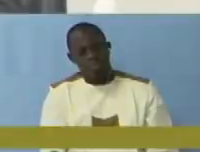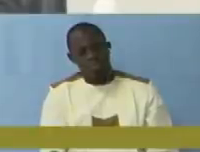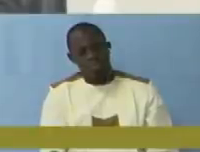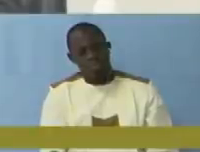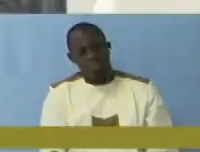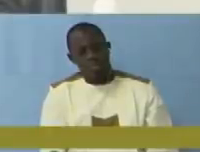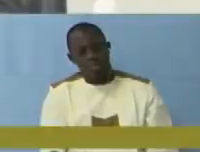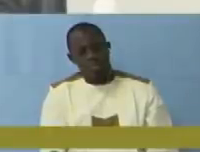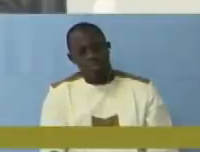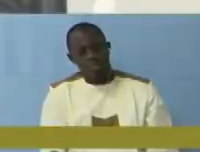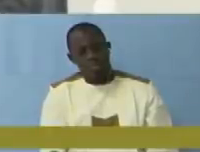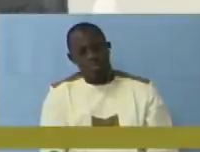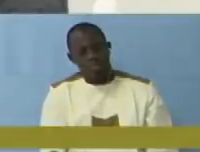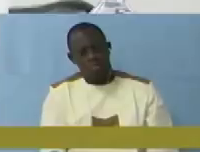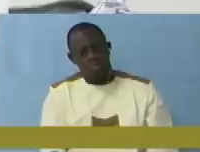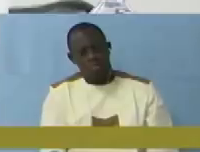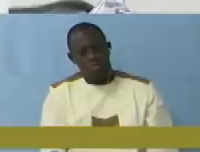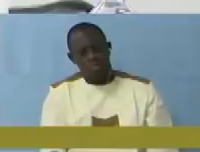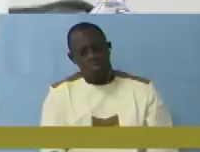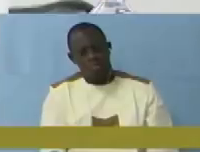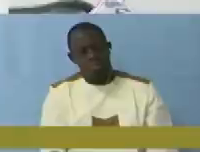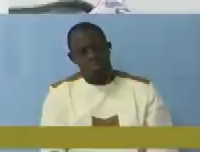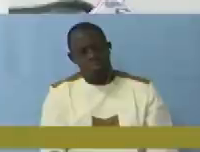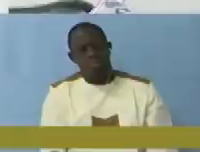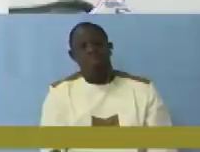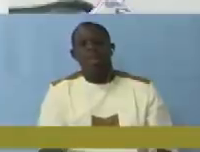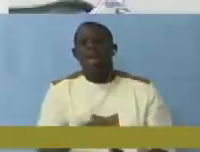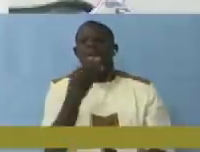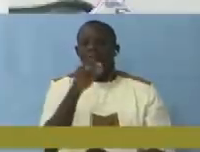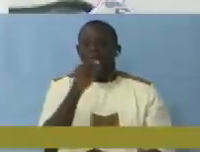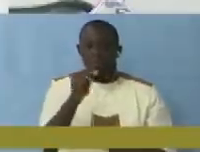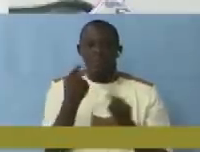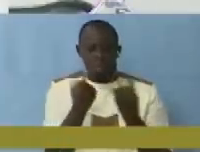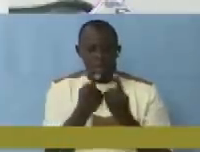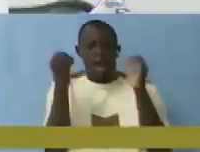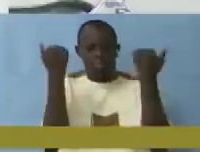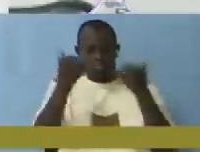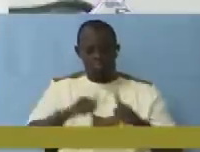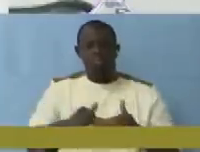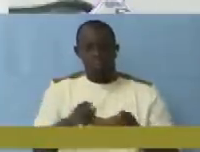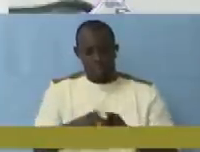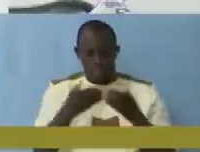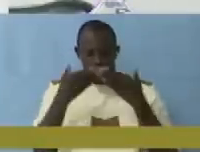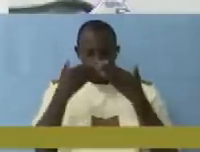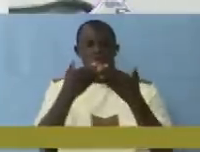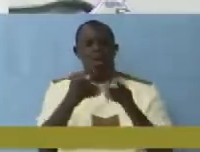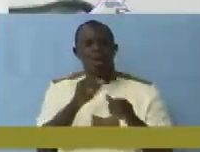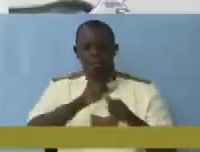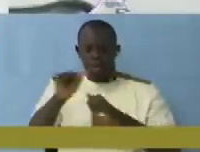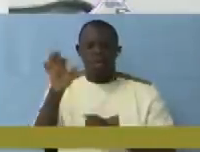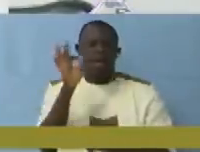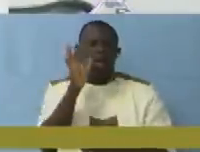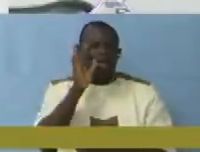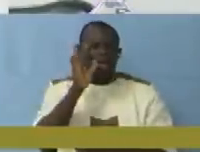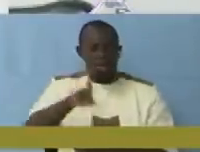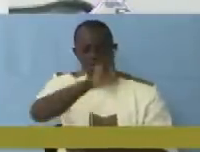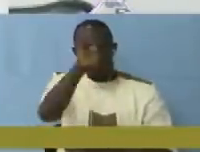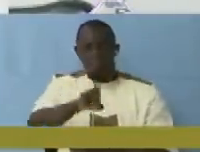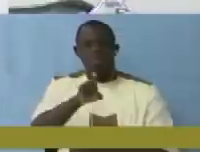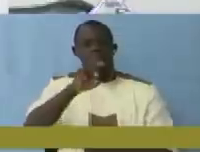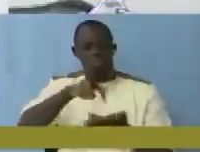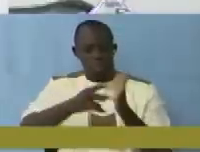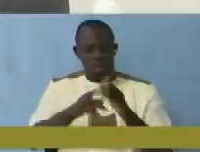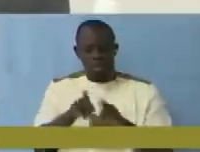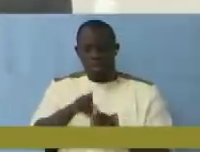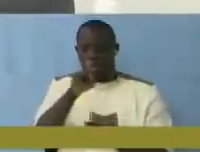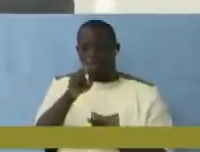imalo. Yeah, if that should happen, they will give you. Answer the question. Wouldn't it be